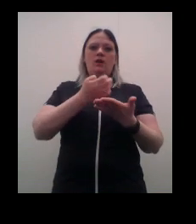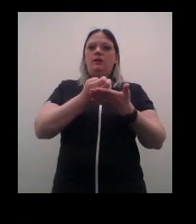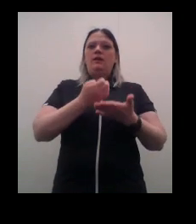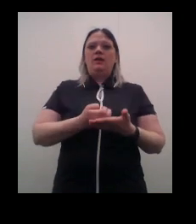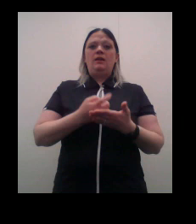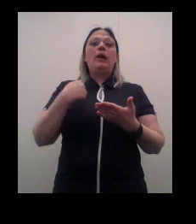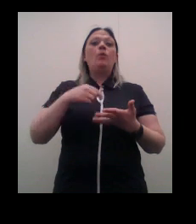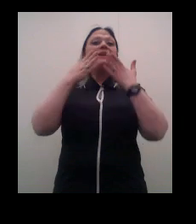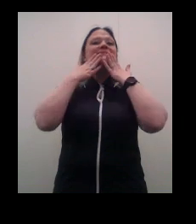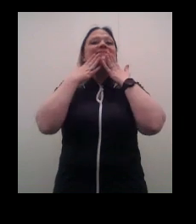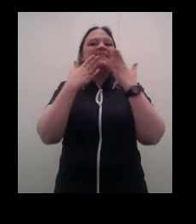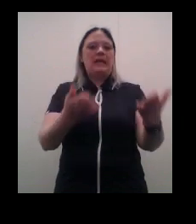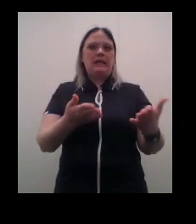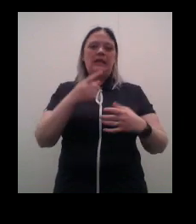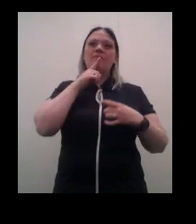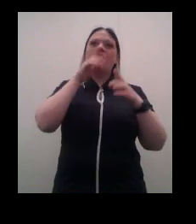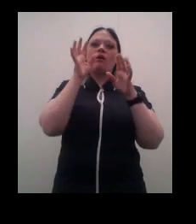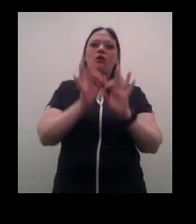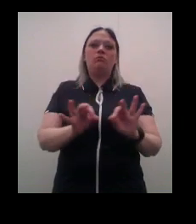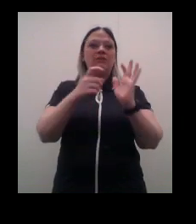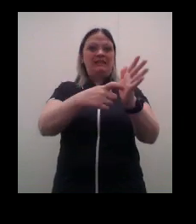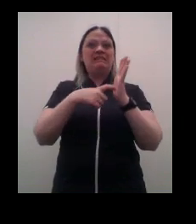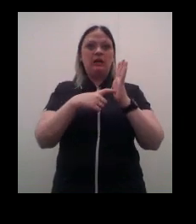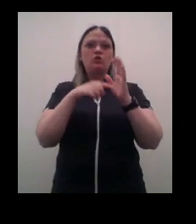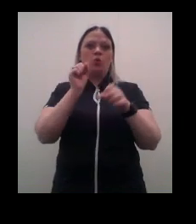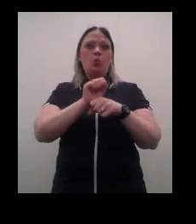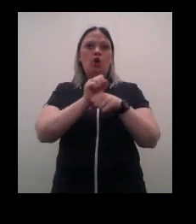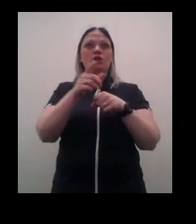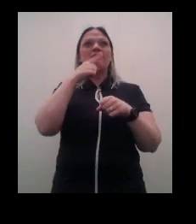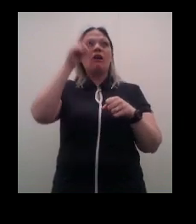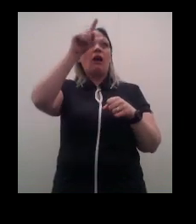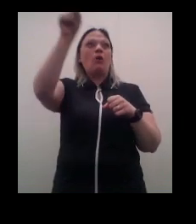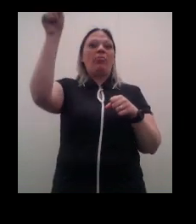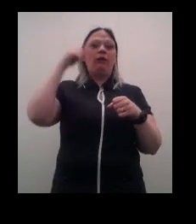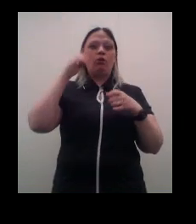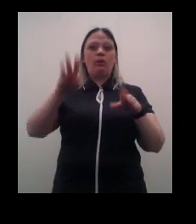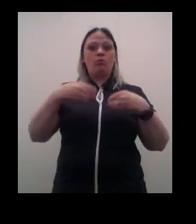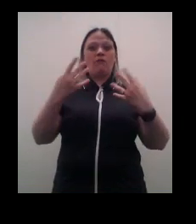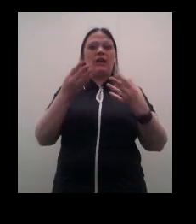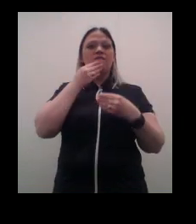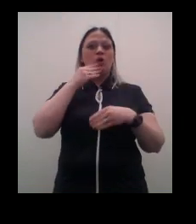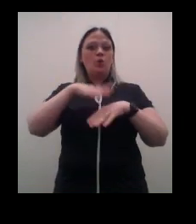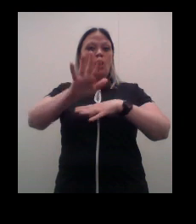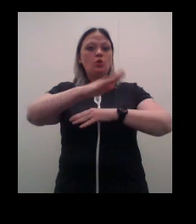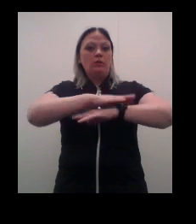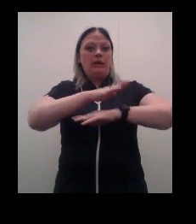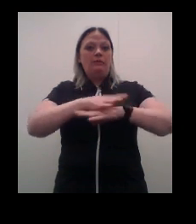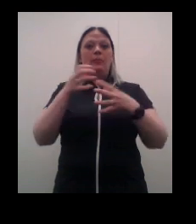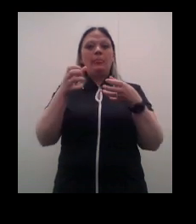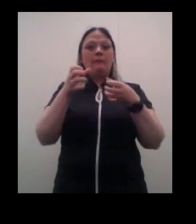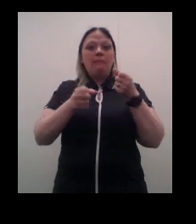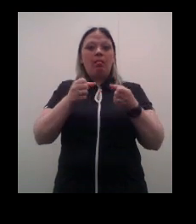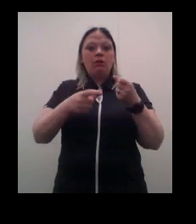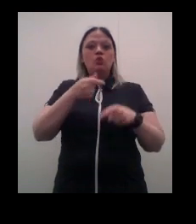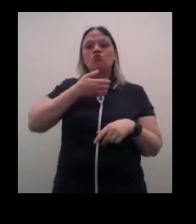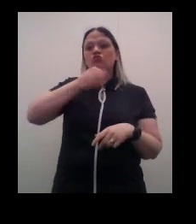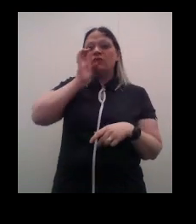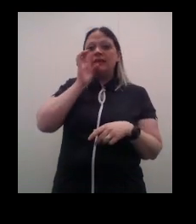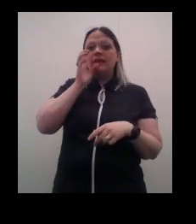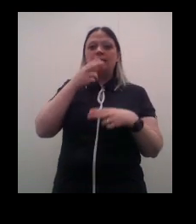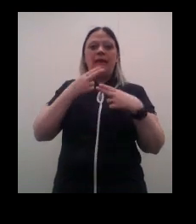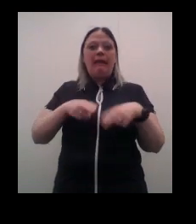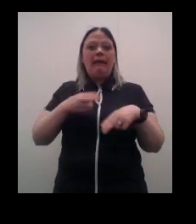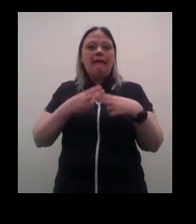We thank them. They are essential workers. They are out there providing the food on your table, the milk that you drink, the